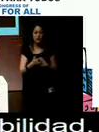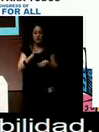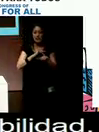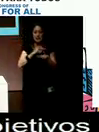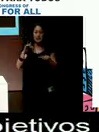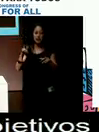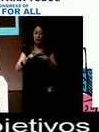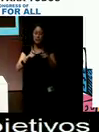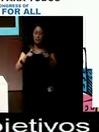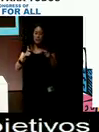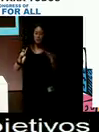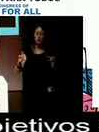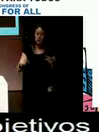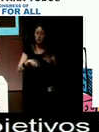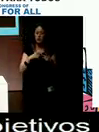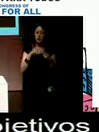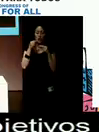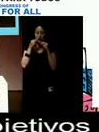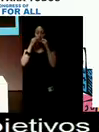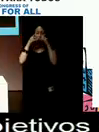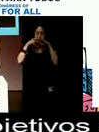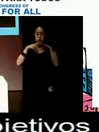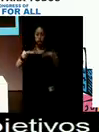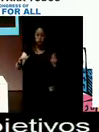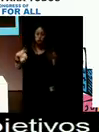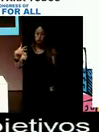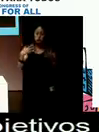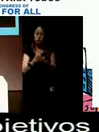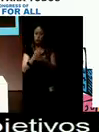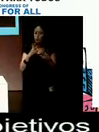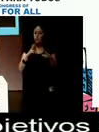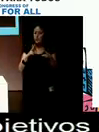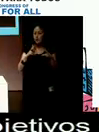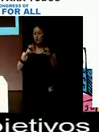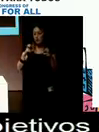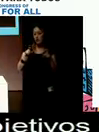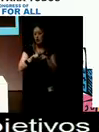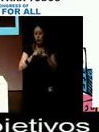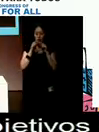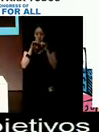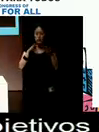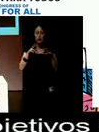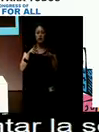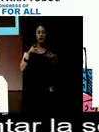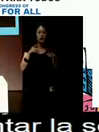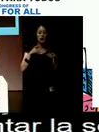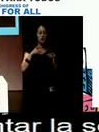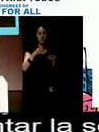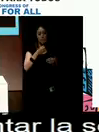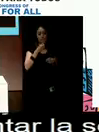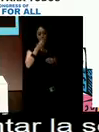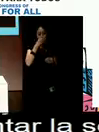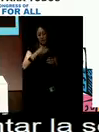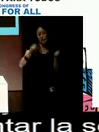improve skills, foster innovative solutions, promote more accessible services and facilities, and